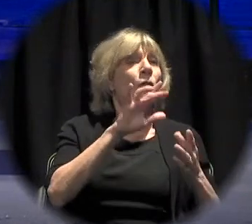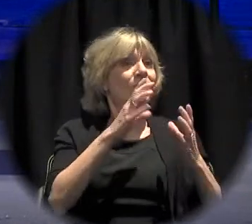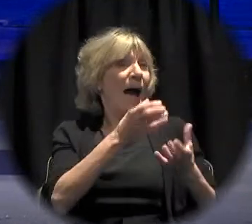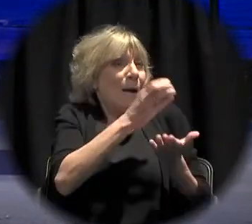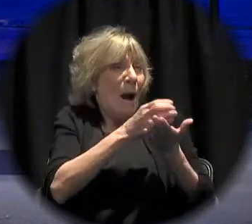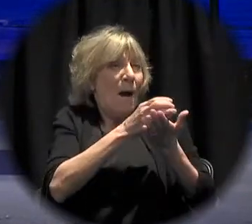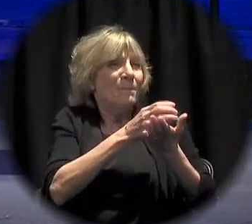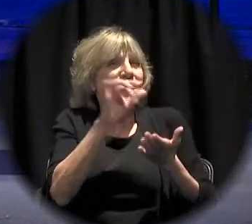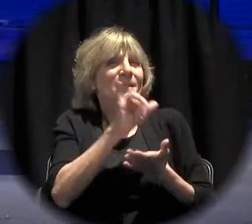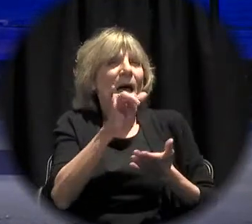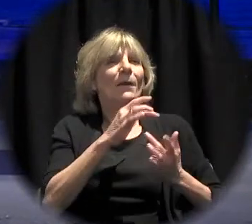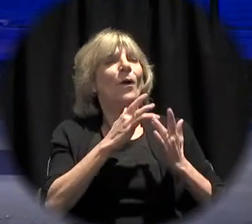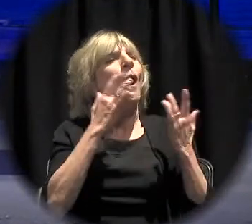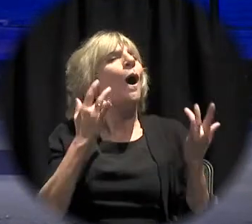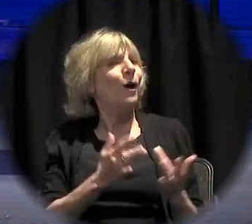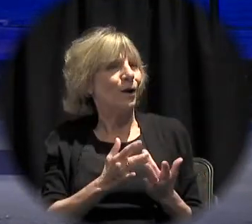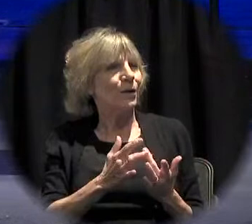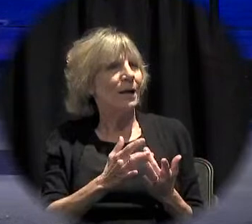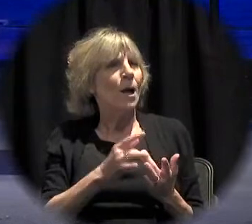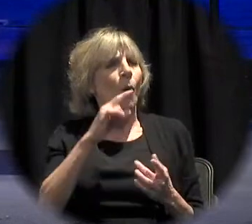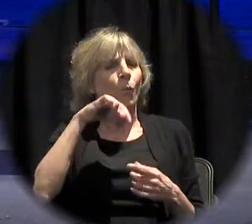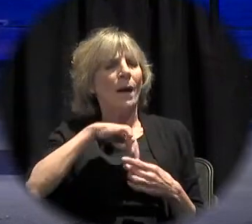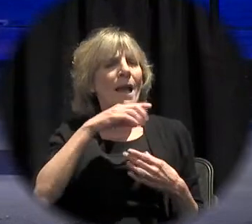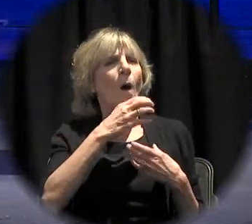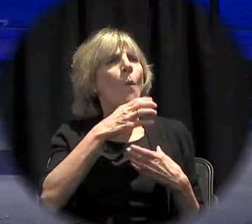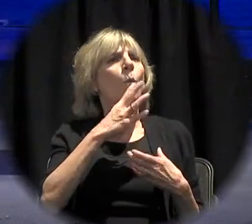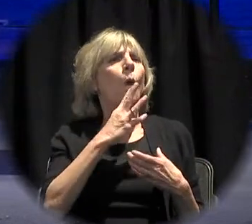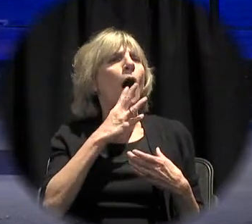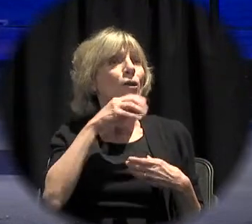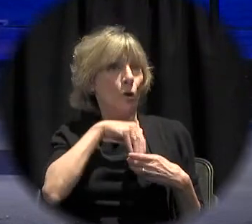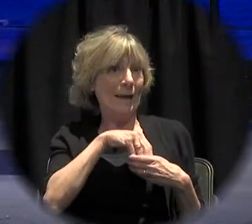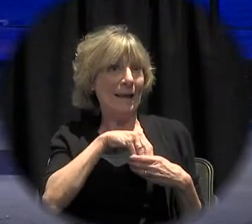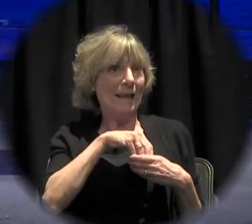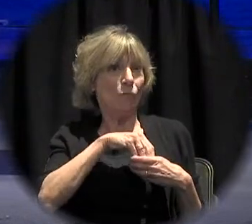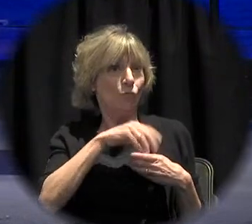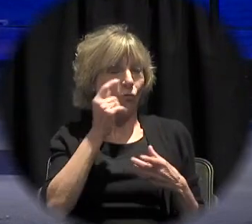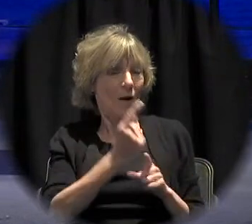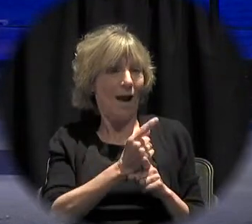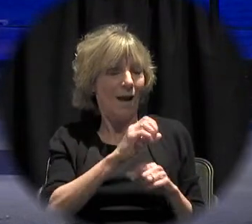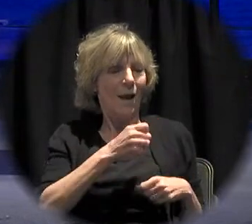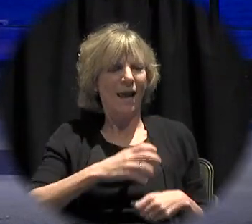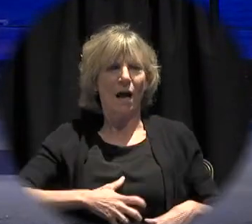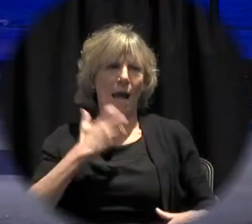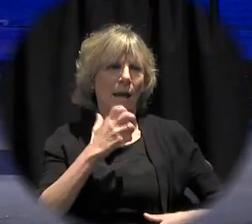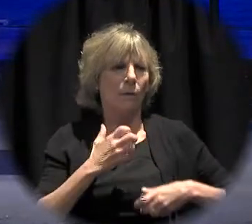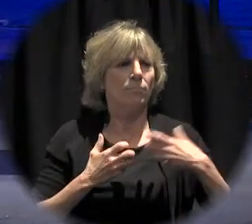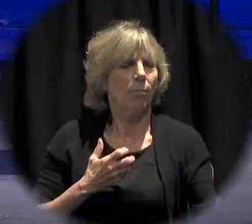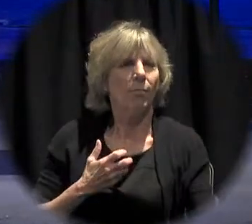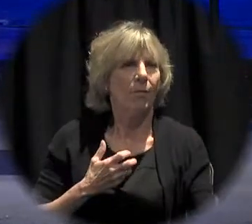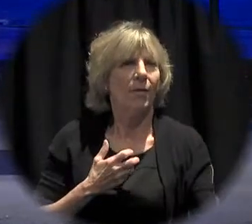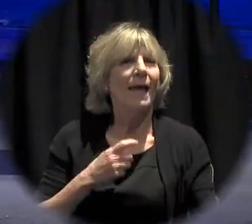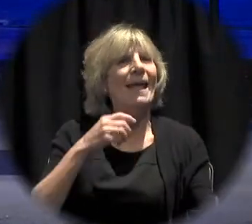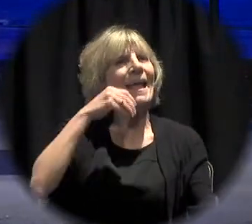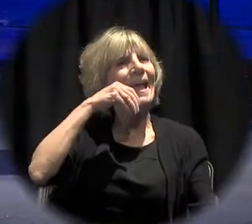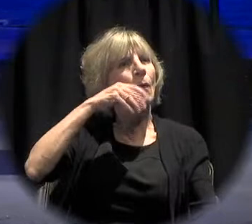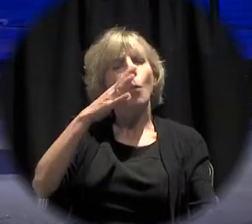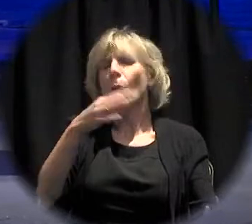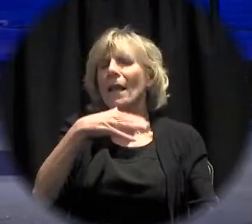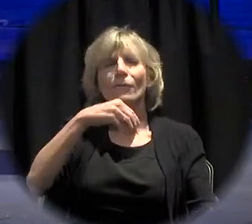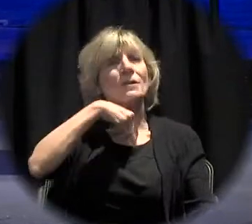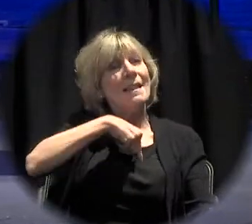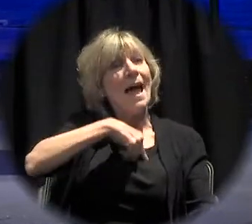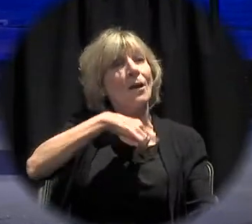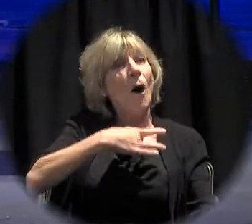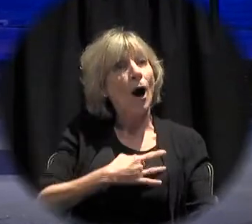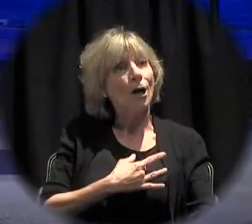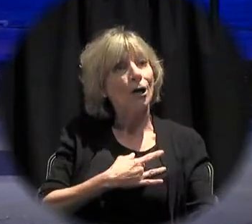great illustration of our parenting. When the disobedience, the disrespect, or the irresponsibility